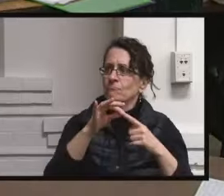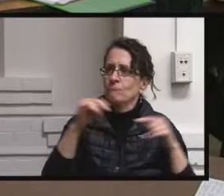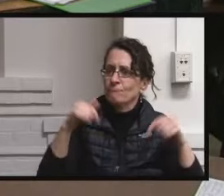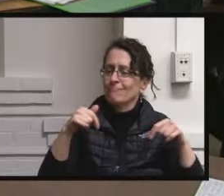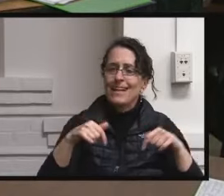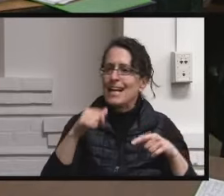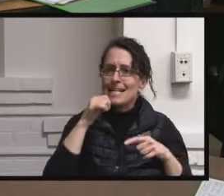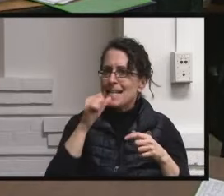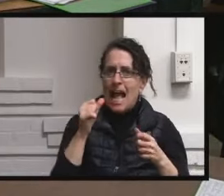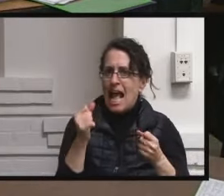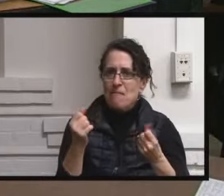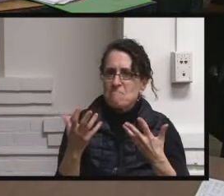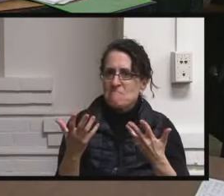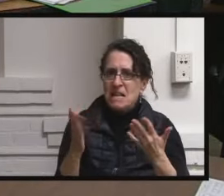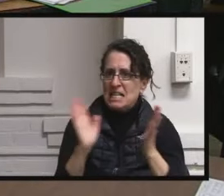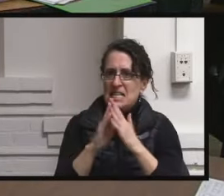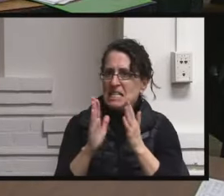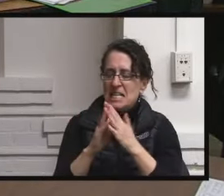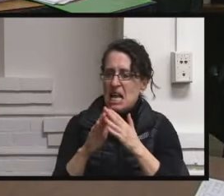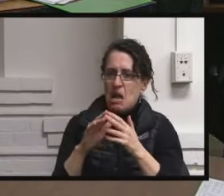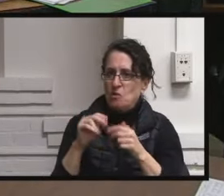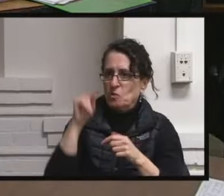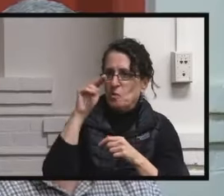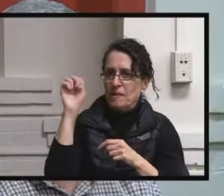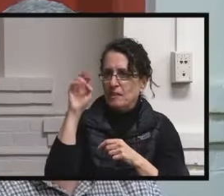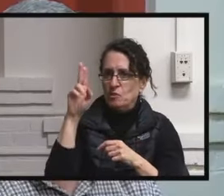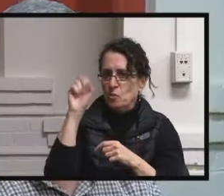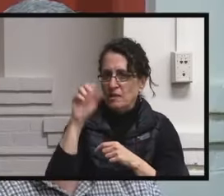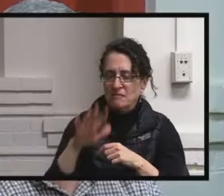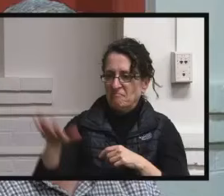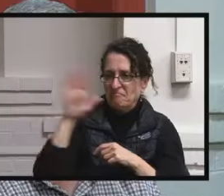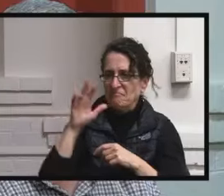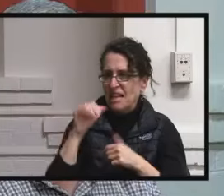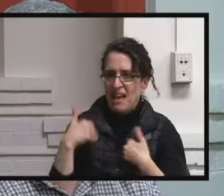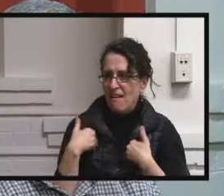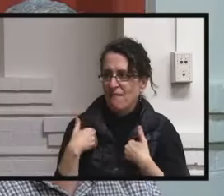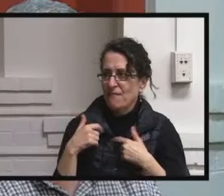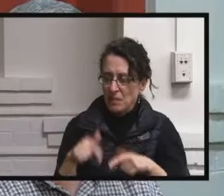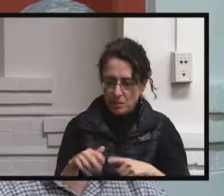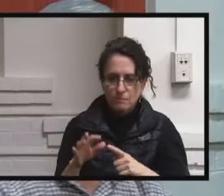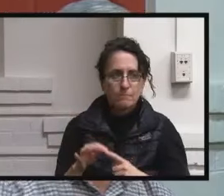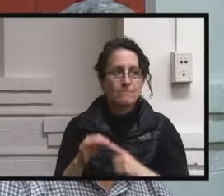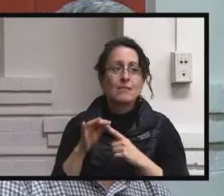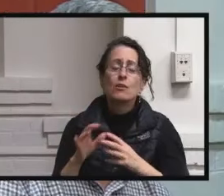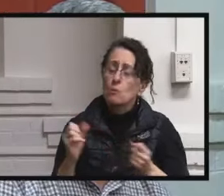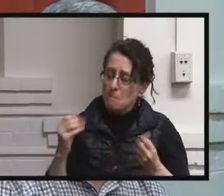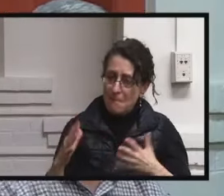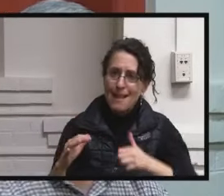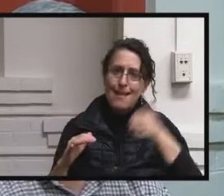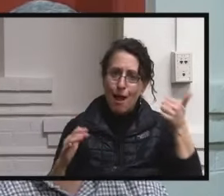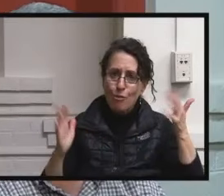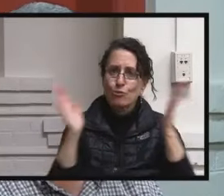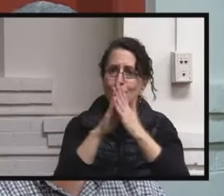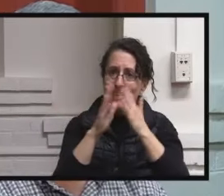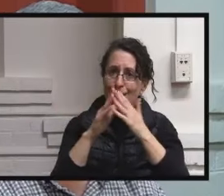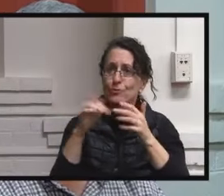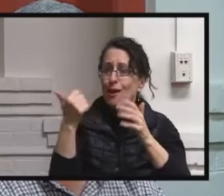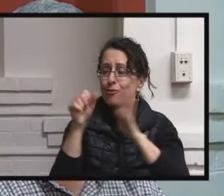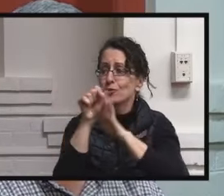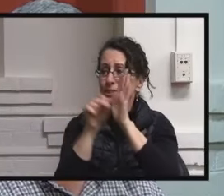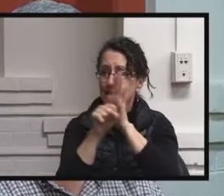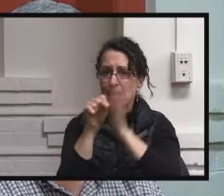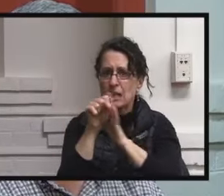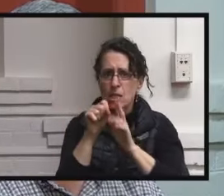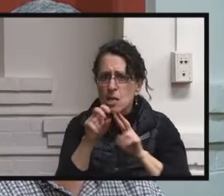There's only a few communities doing that in the Northeast. And so there's a lot of interest in this